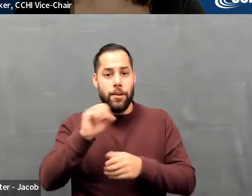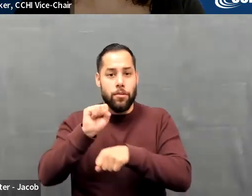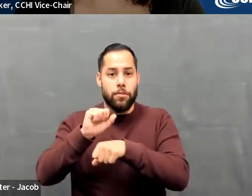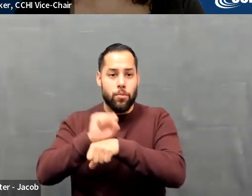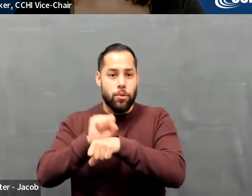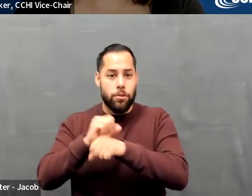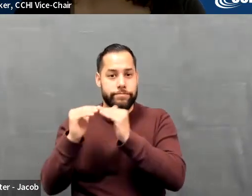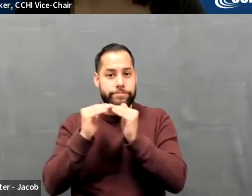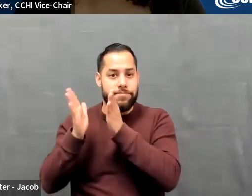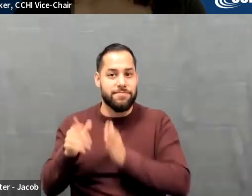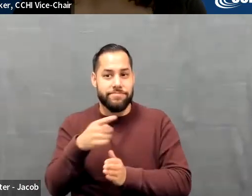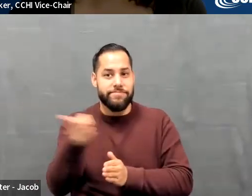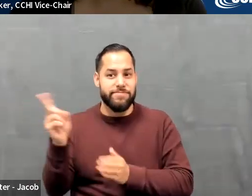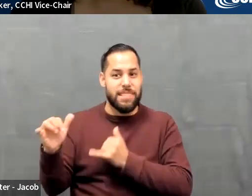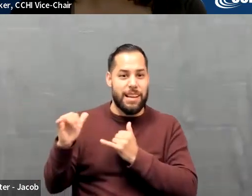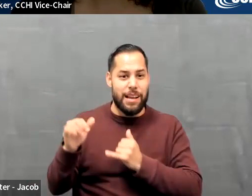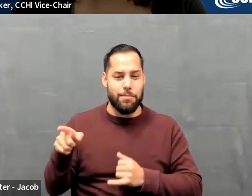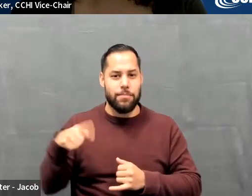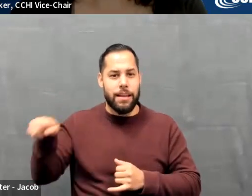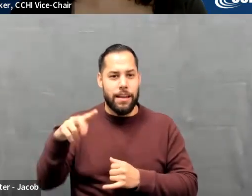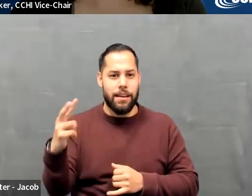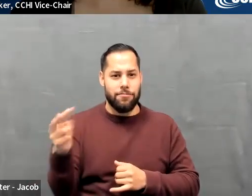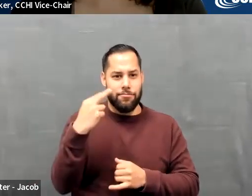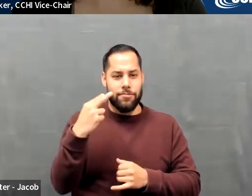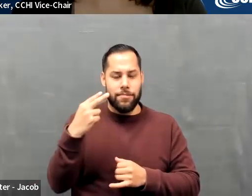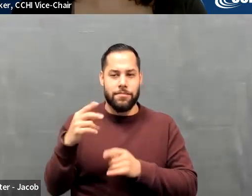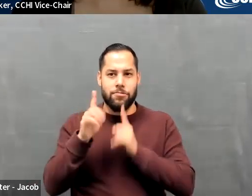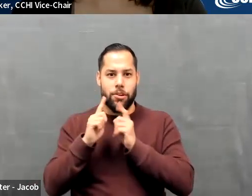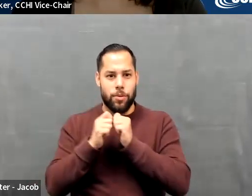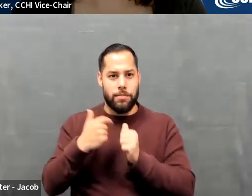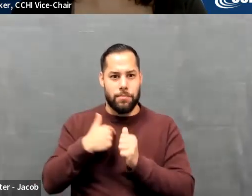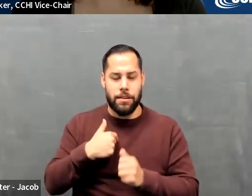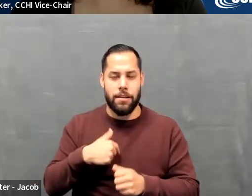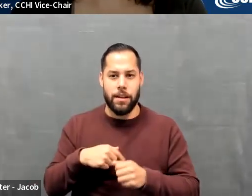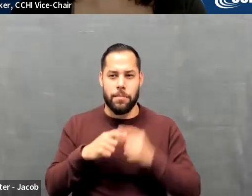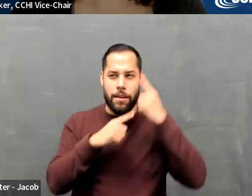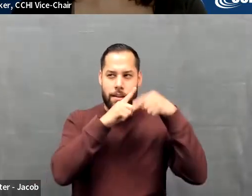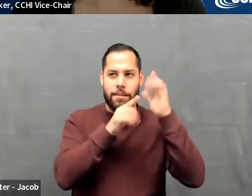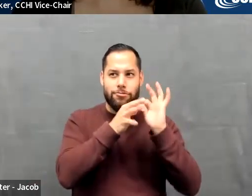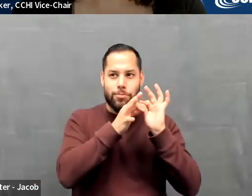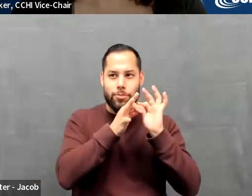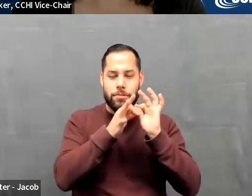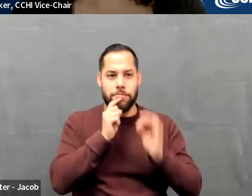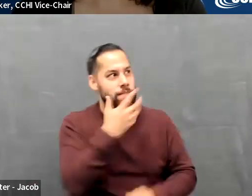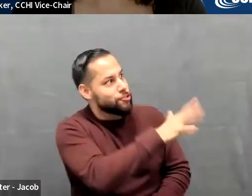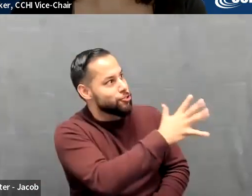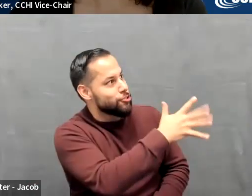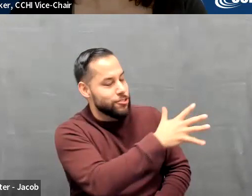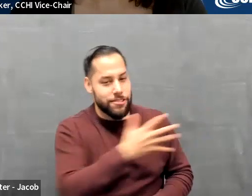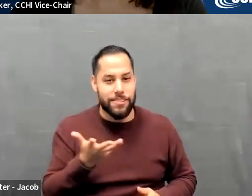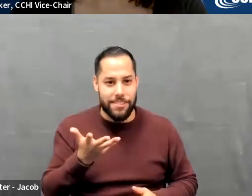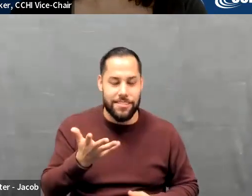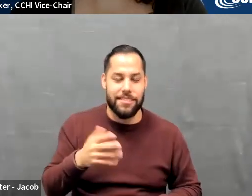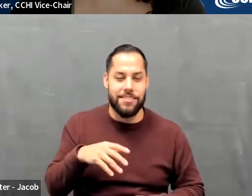coworkers. And they look at me, they're talking to me, and I'm interpreting in my head. And they say, stop interpreting what